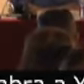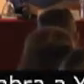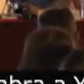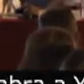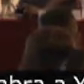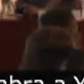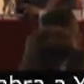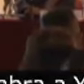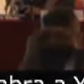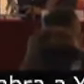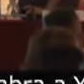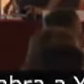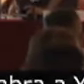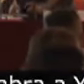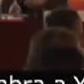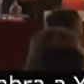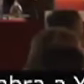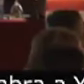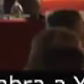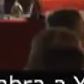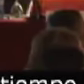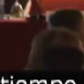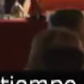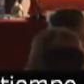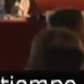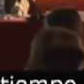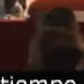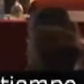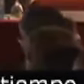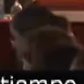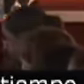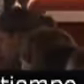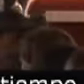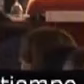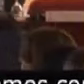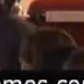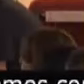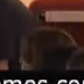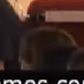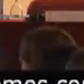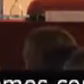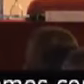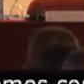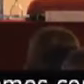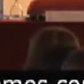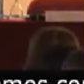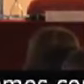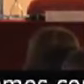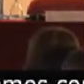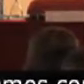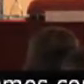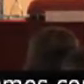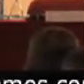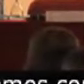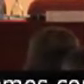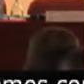And let's see if time allows us to have questions, because we have to finish today on